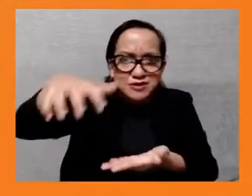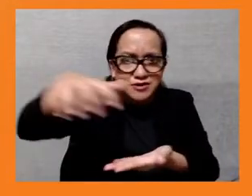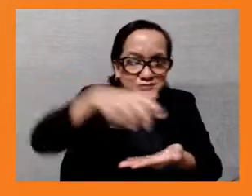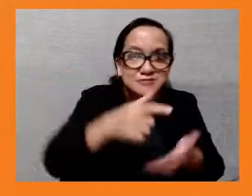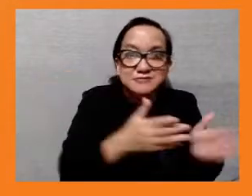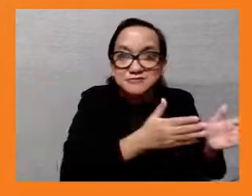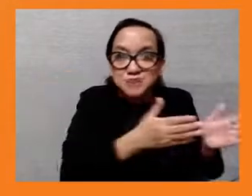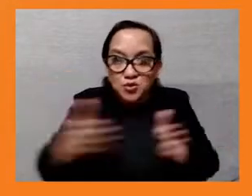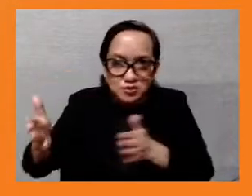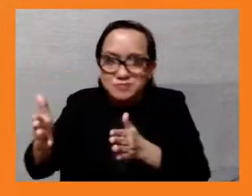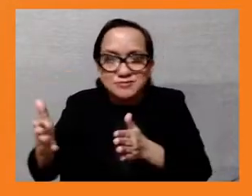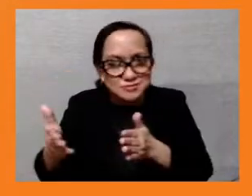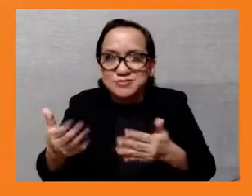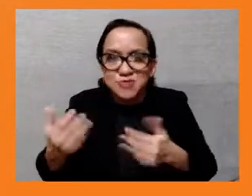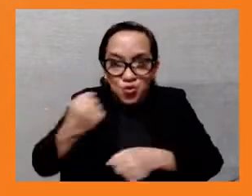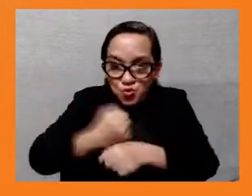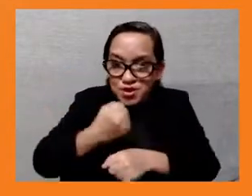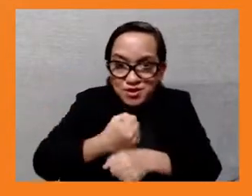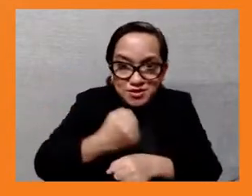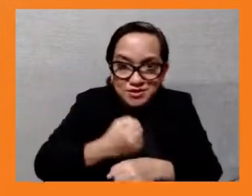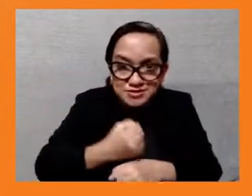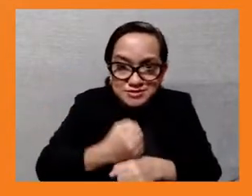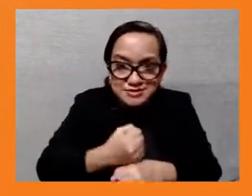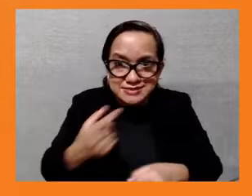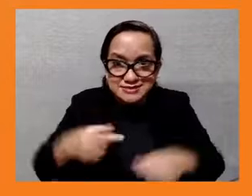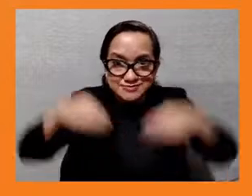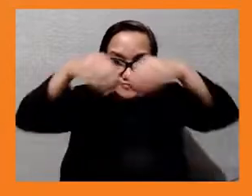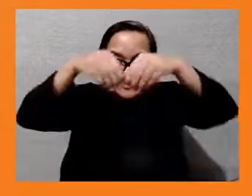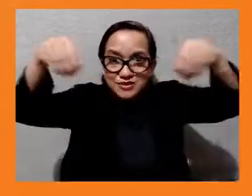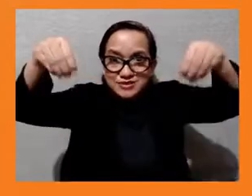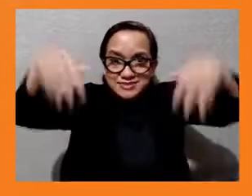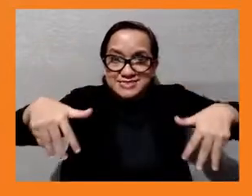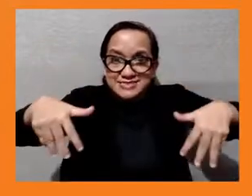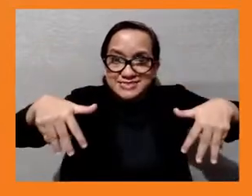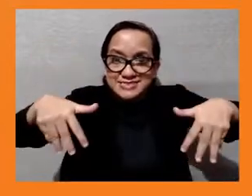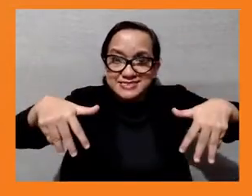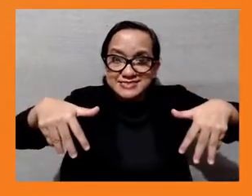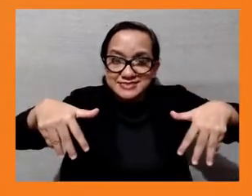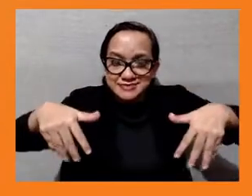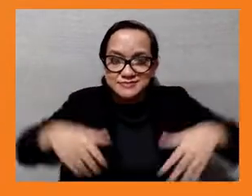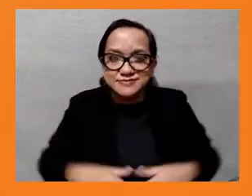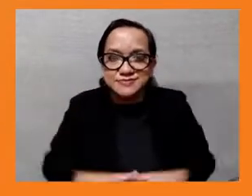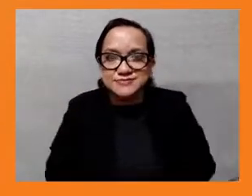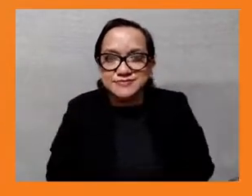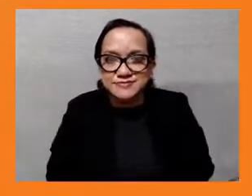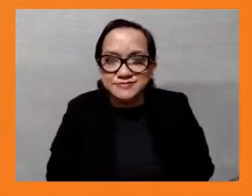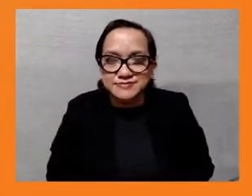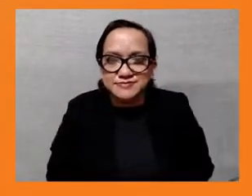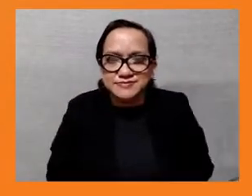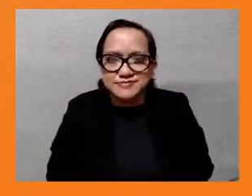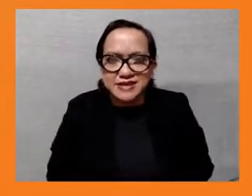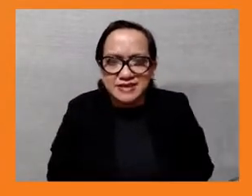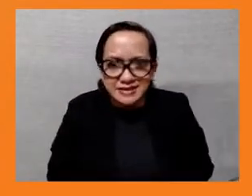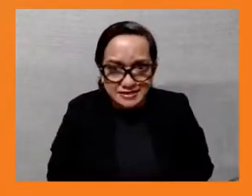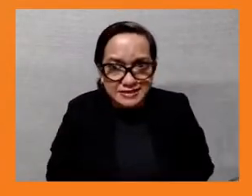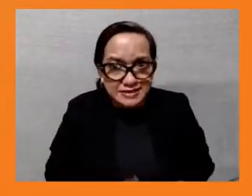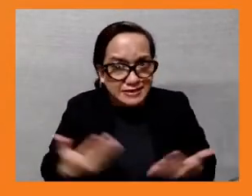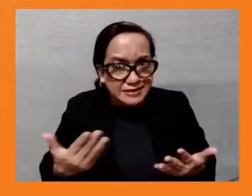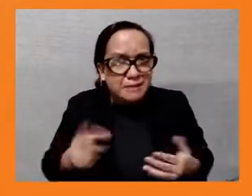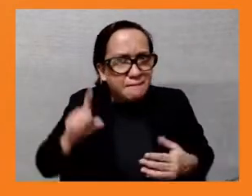considering putting them on the exclusion list as it has been done in the Inter-American Development Bank? So those are